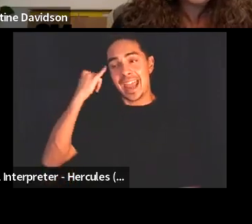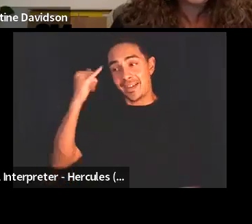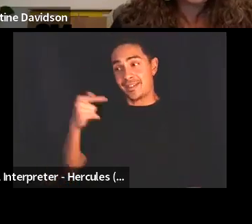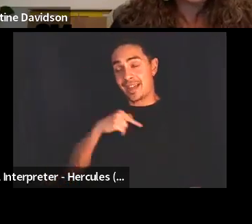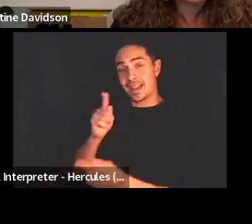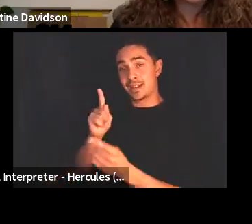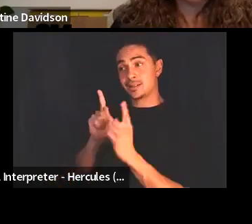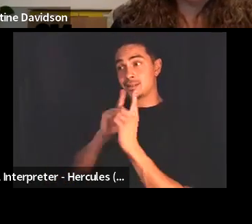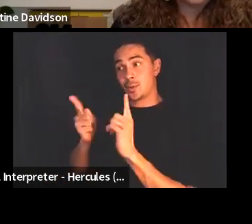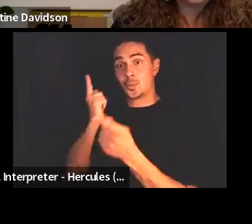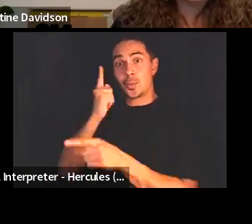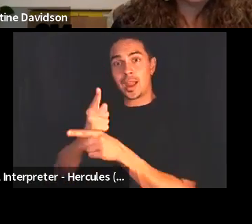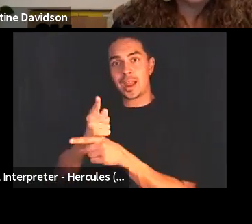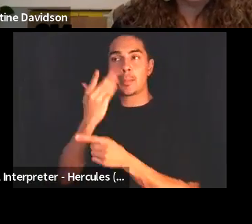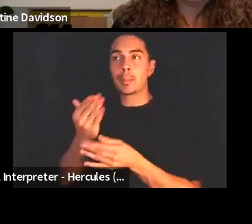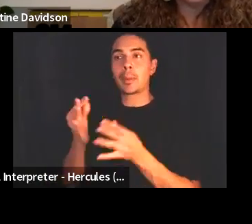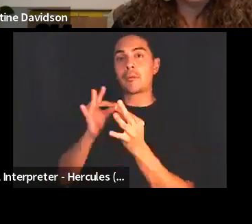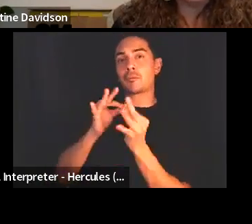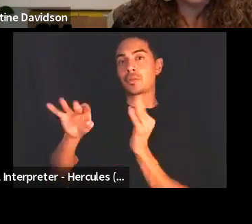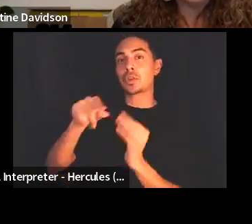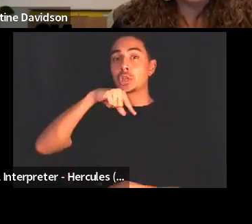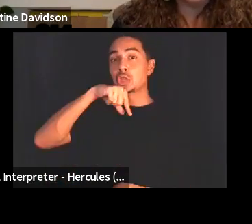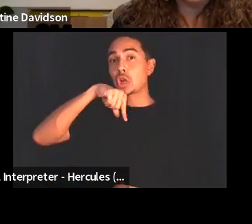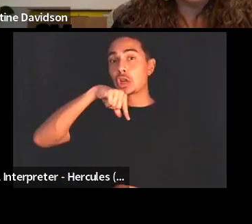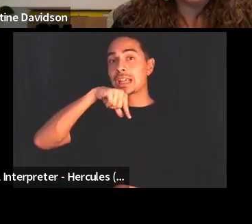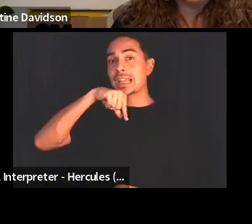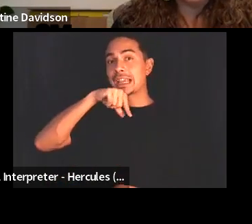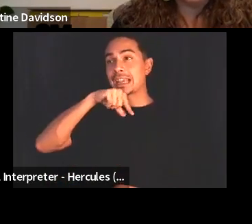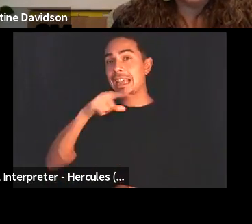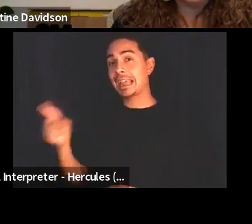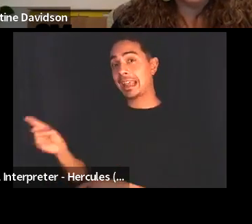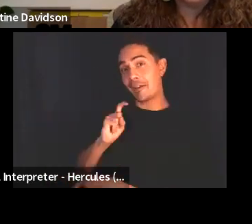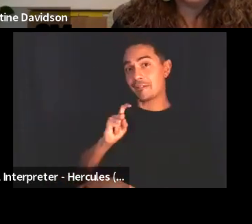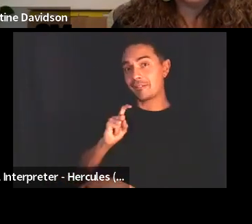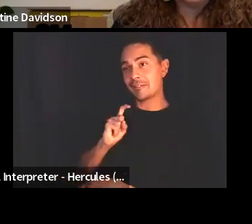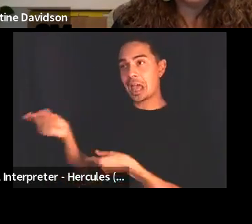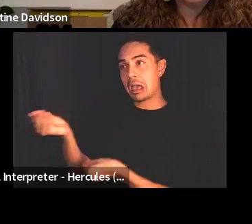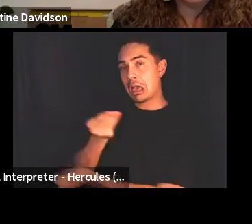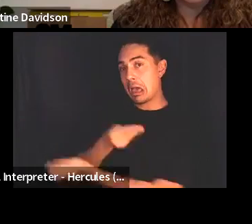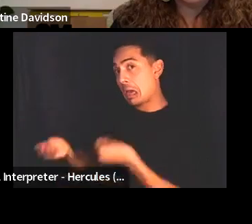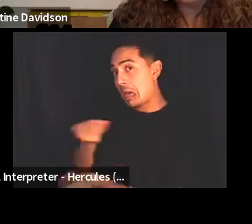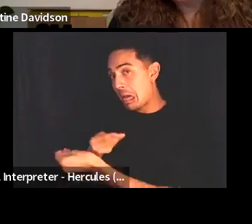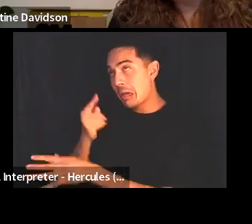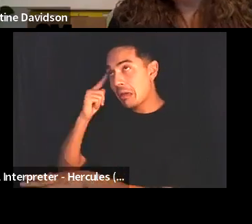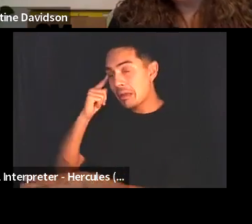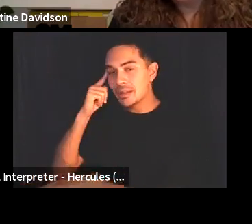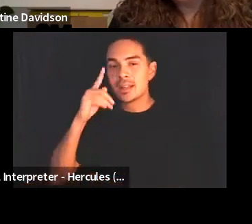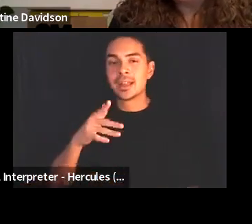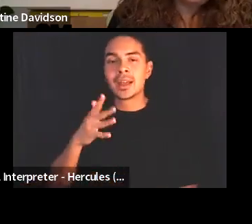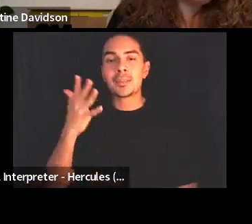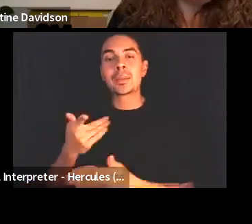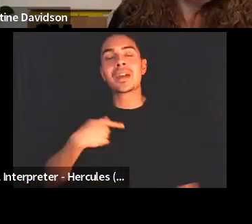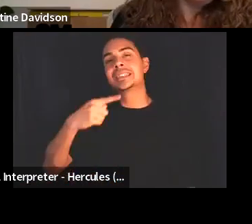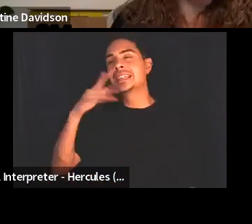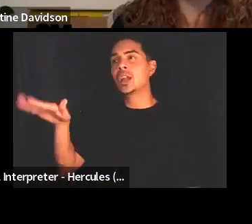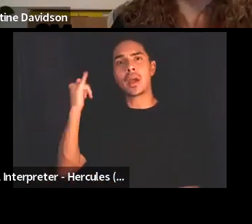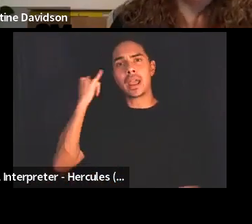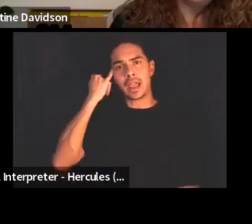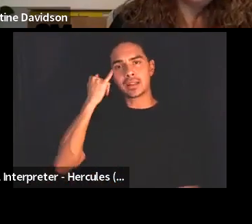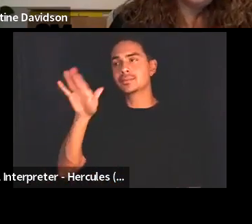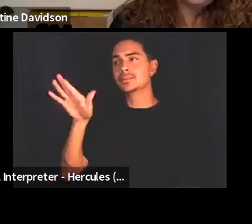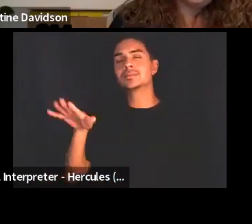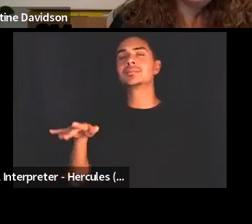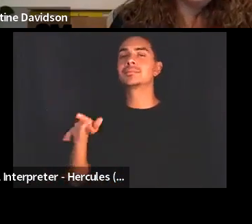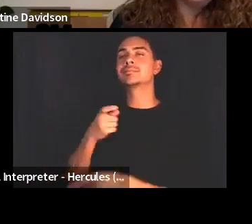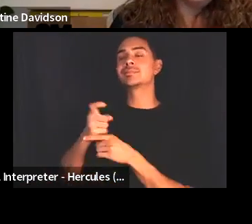of use humor is that if we get free access to college, wouldn't there be more Native graduates? Wouldn't we be in higher roles where the